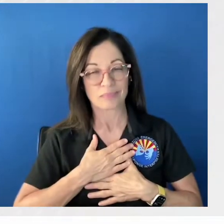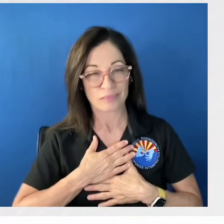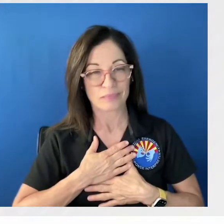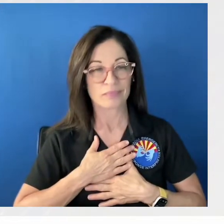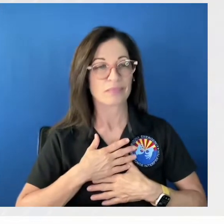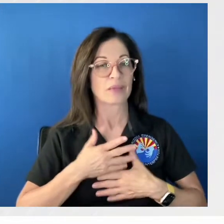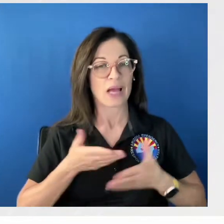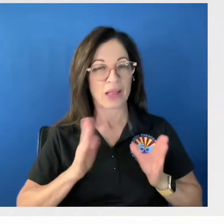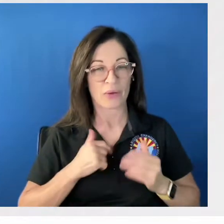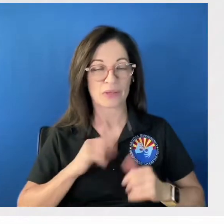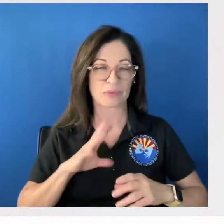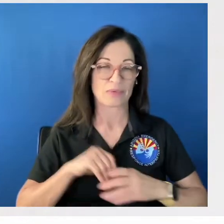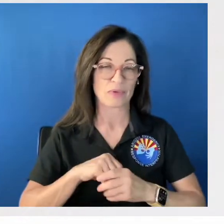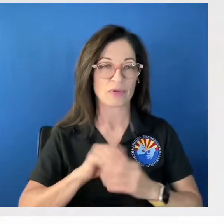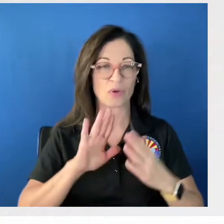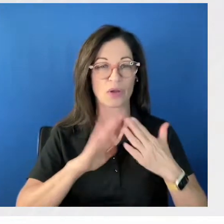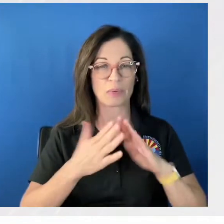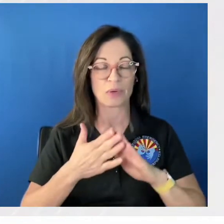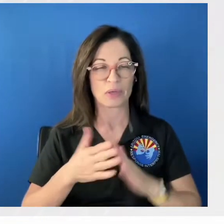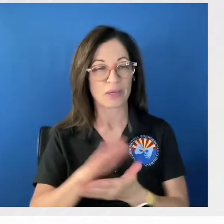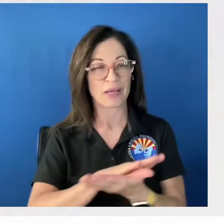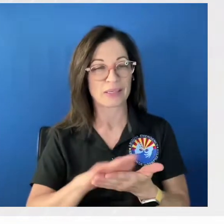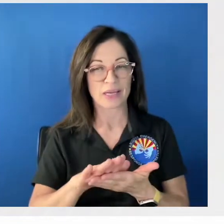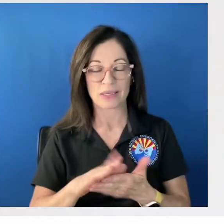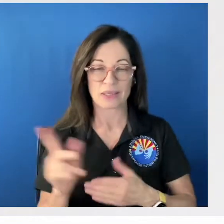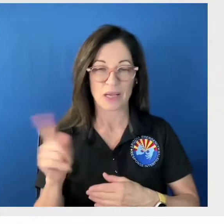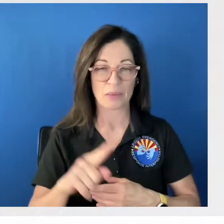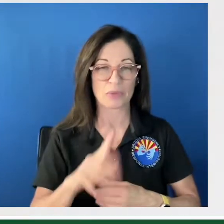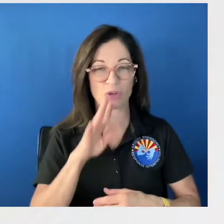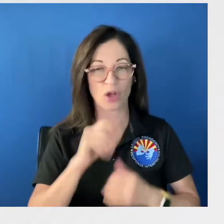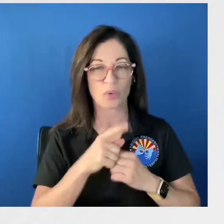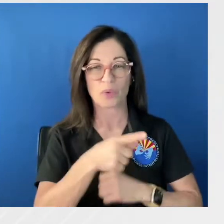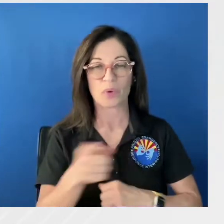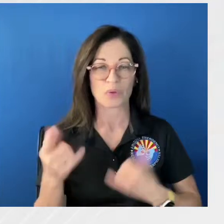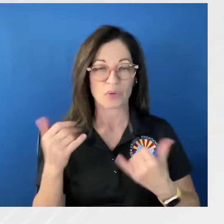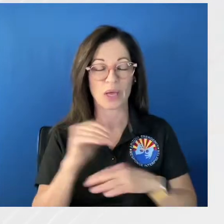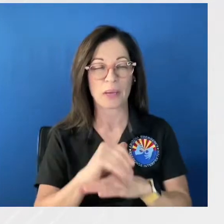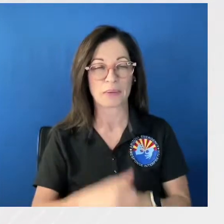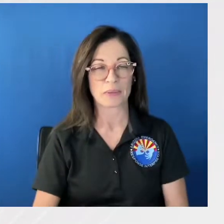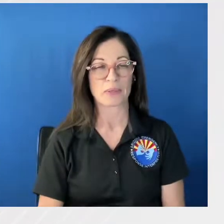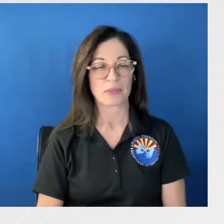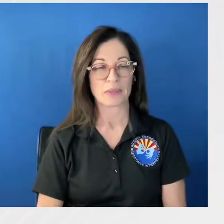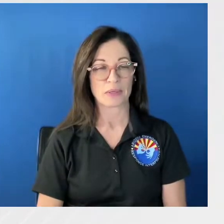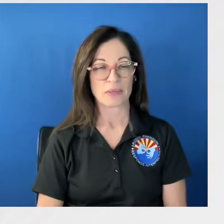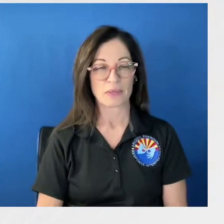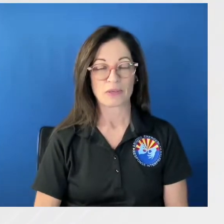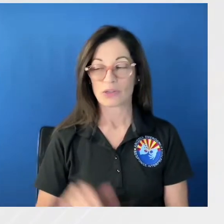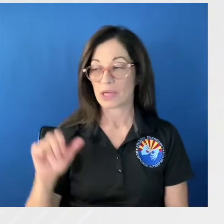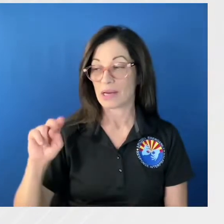community. It's really nice to come speak to you tonight. So like Nathan said, my name's